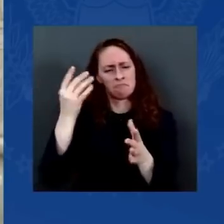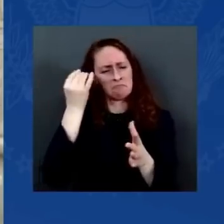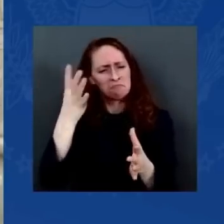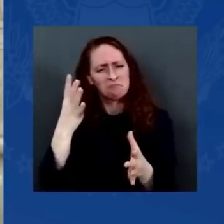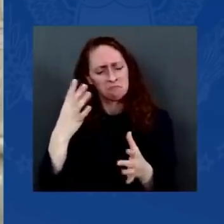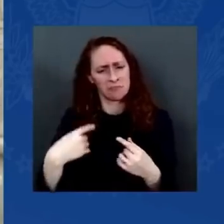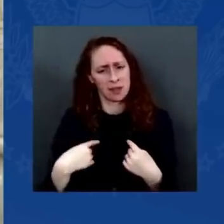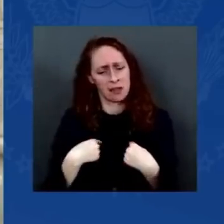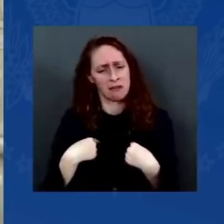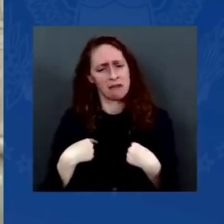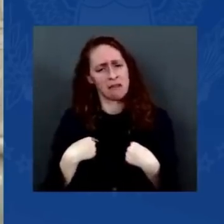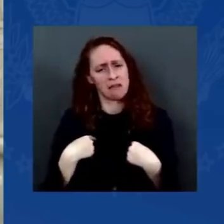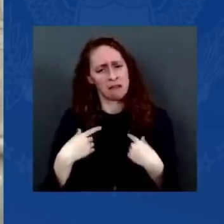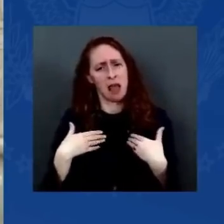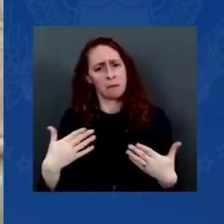You saw what happened yesterday.